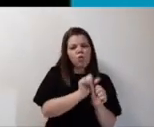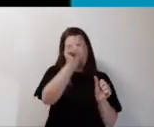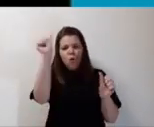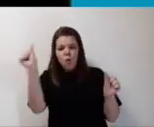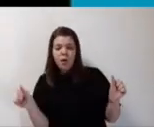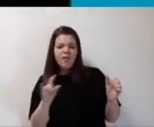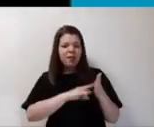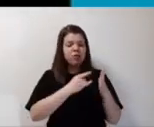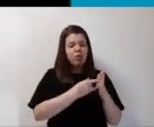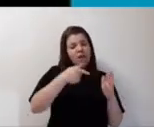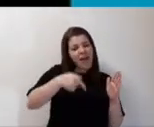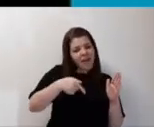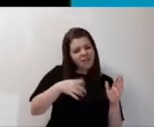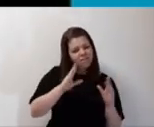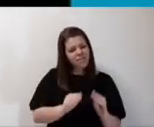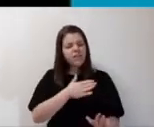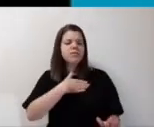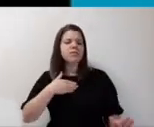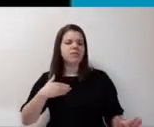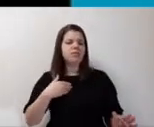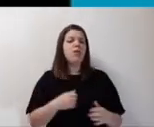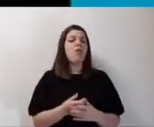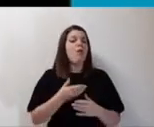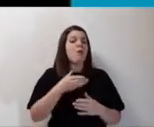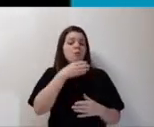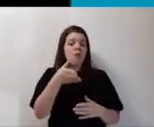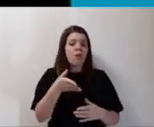required us to plan the time of